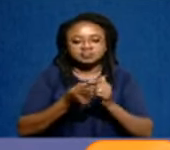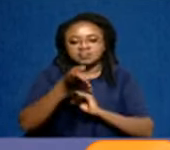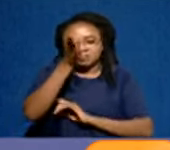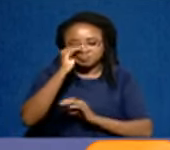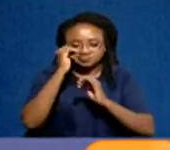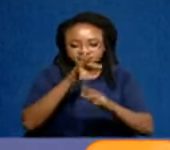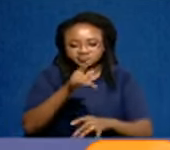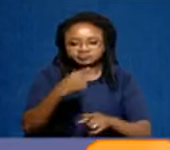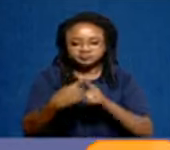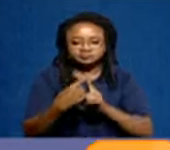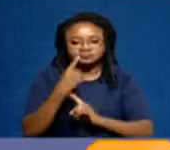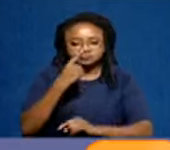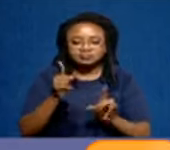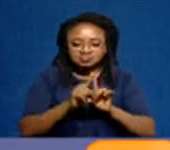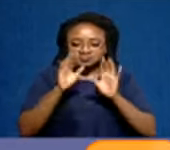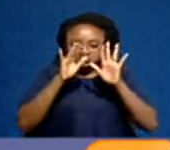25. Waje tubadilishe katiba.